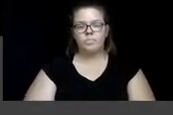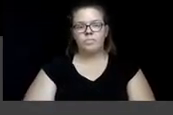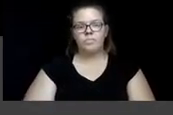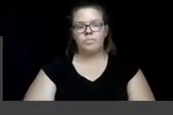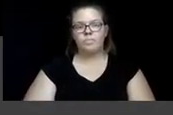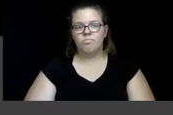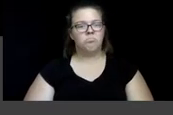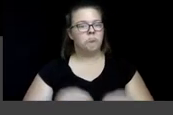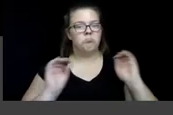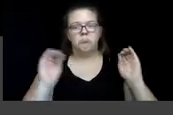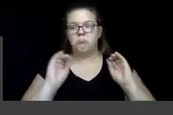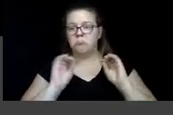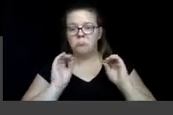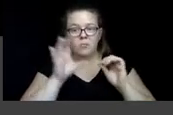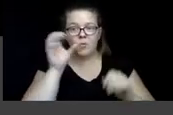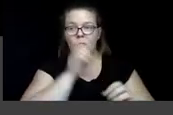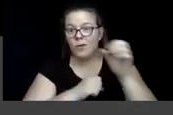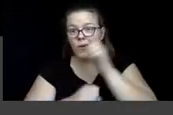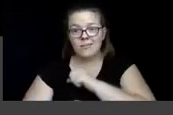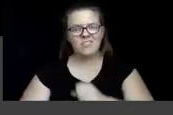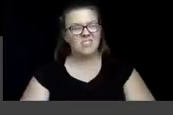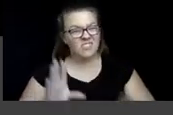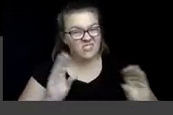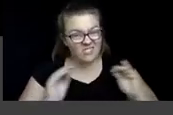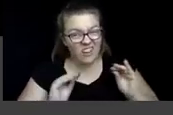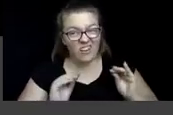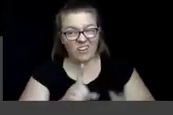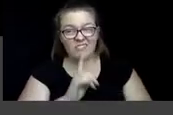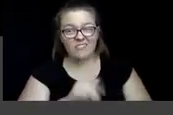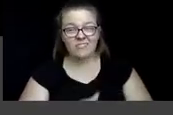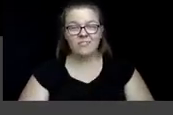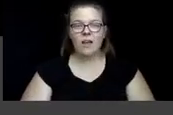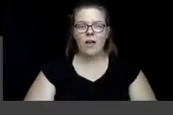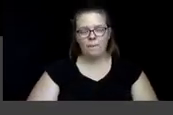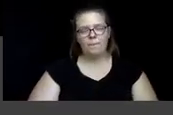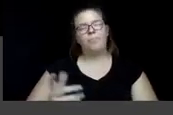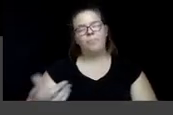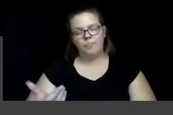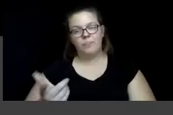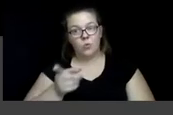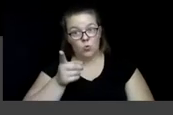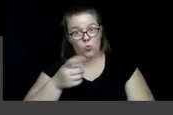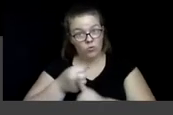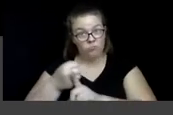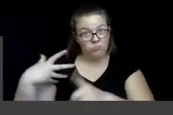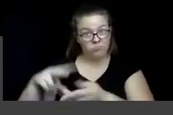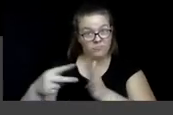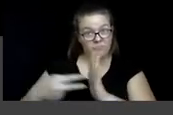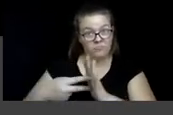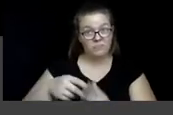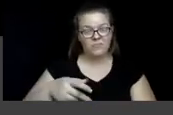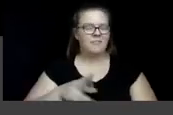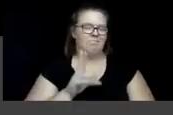No, there were no guesses at all. Nobody? So are you gonna tell us what they all stand for?